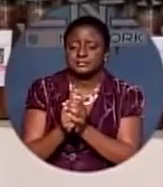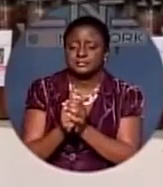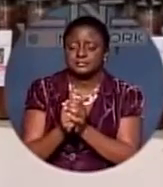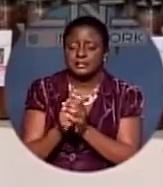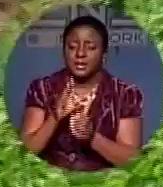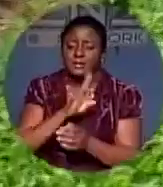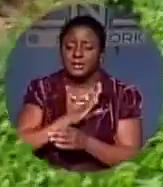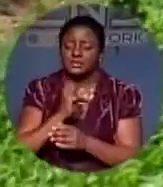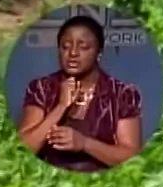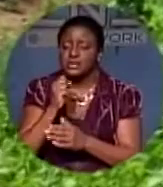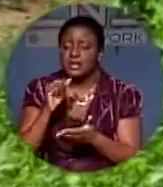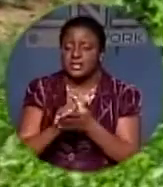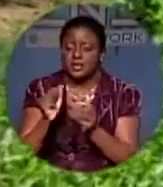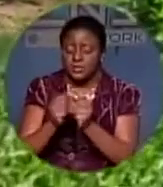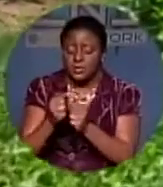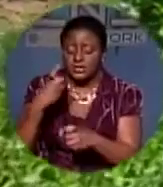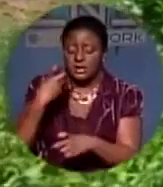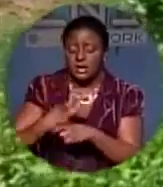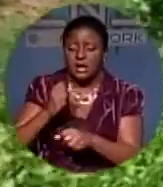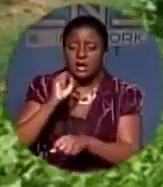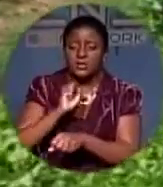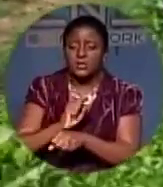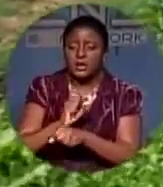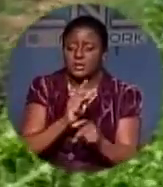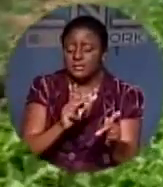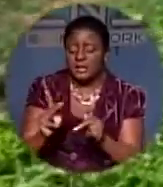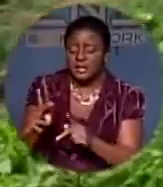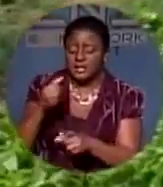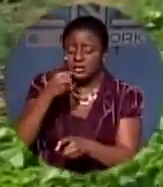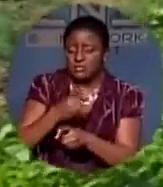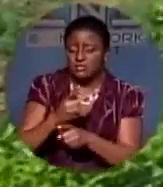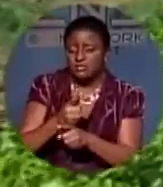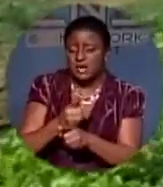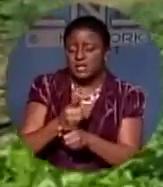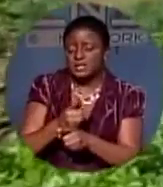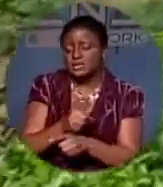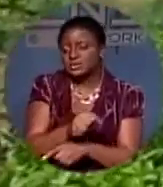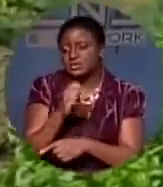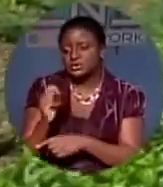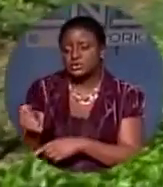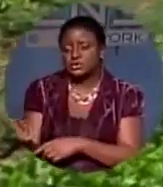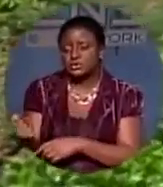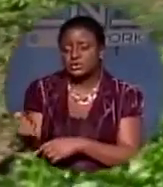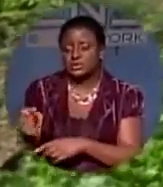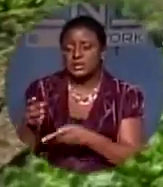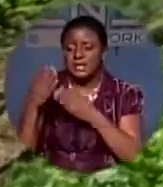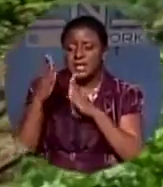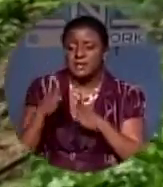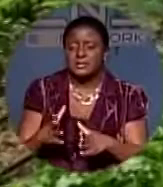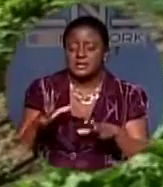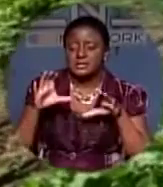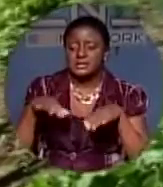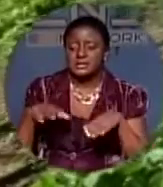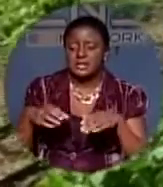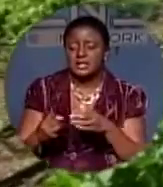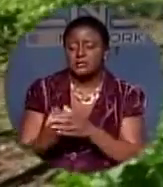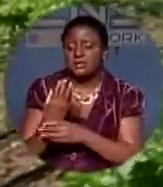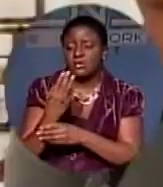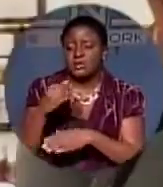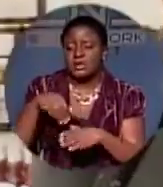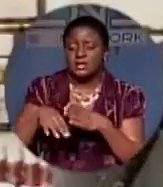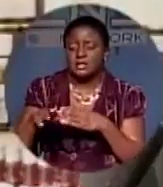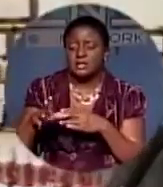with hard work, planning, and the right tools, Bahamians can thrive in the farming sector. I think it can be